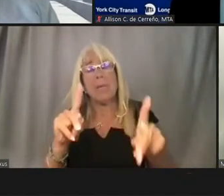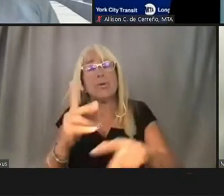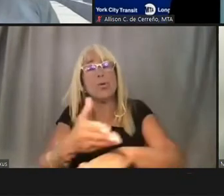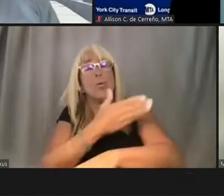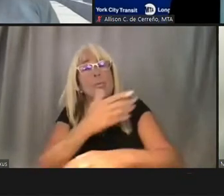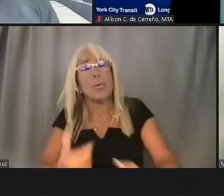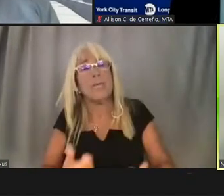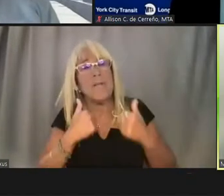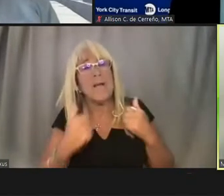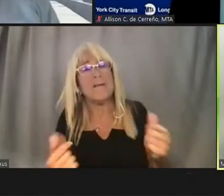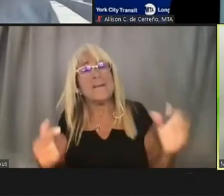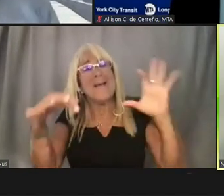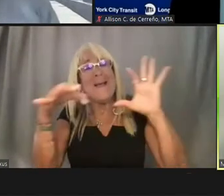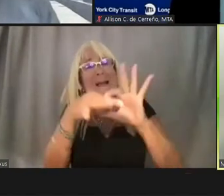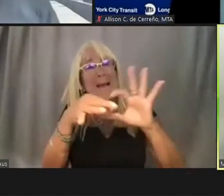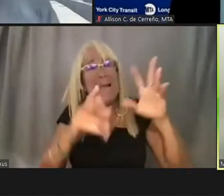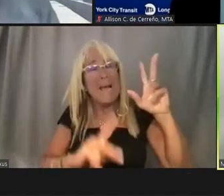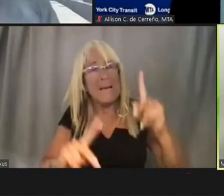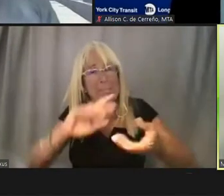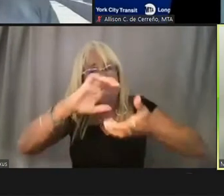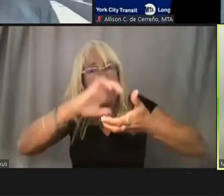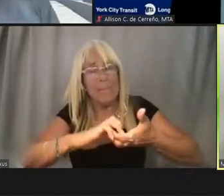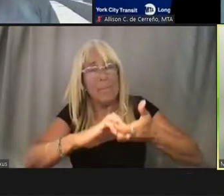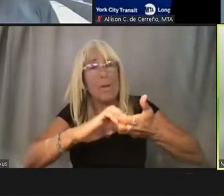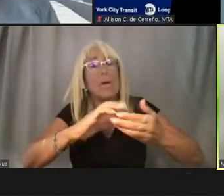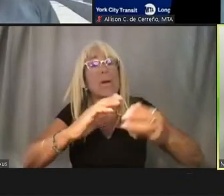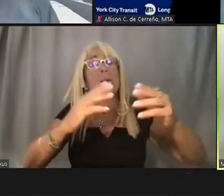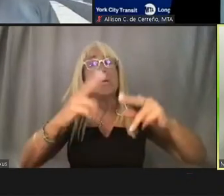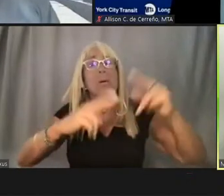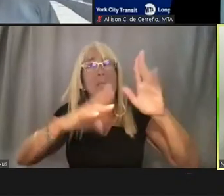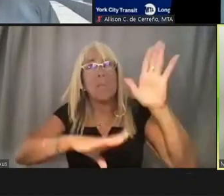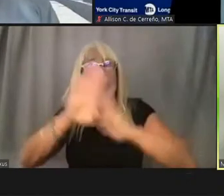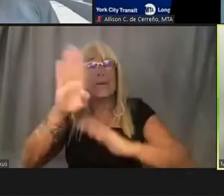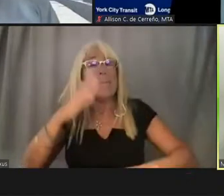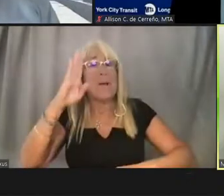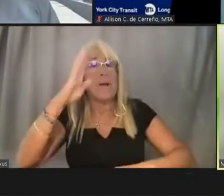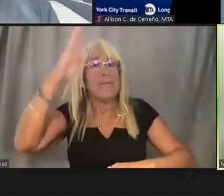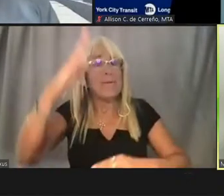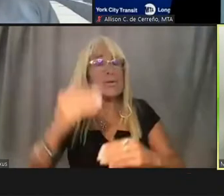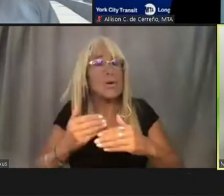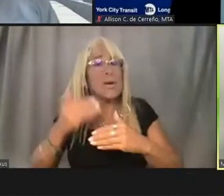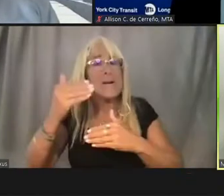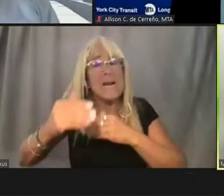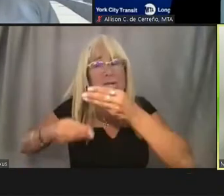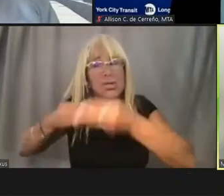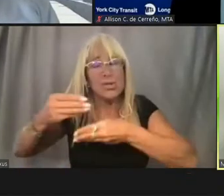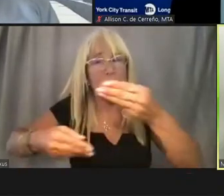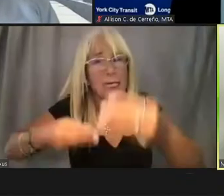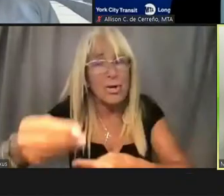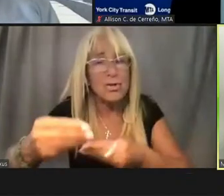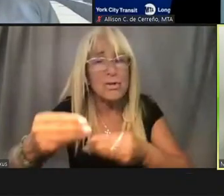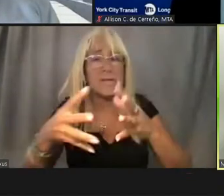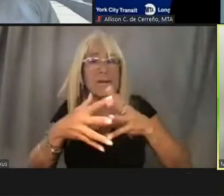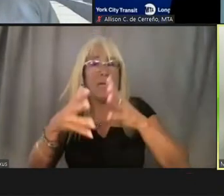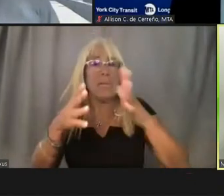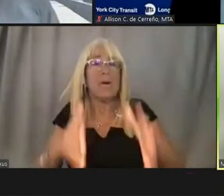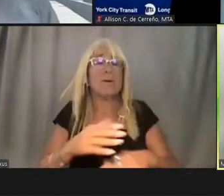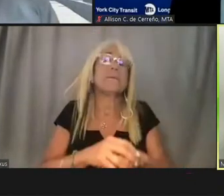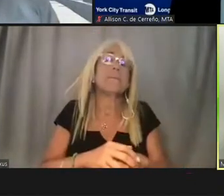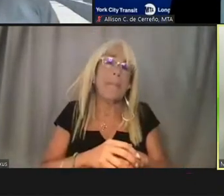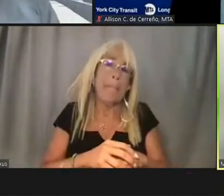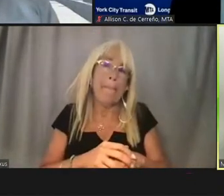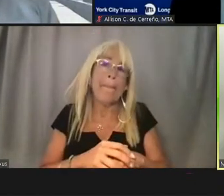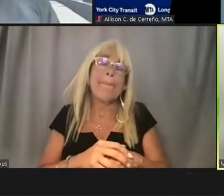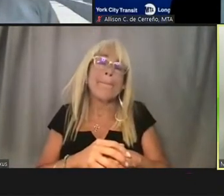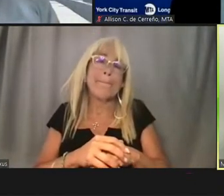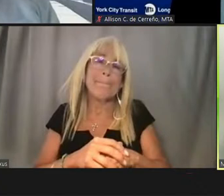connect people and build a better future for the next generation of New Yorkers let's make sure we get congestion pricing right and deliver all that it promises